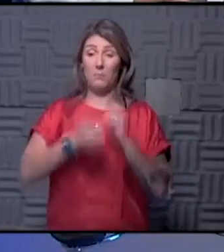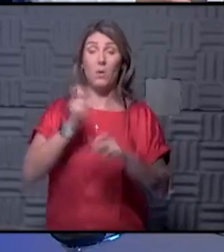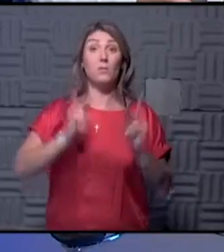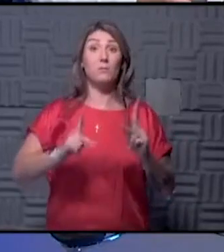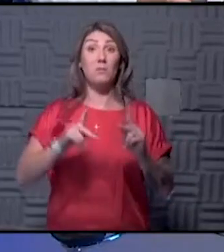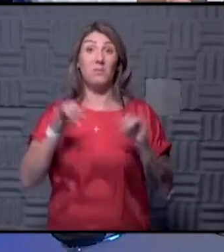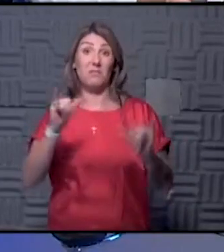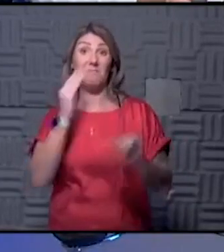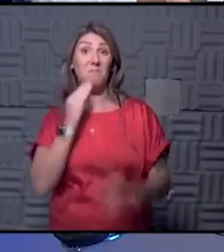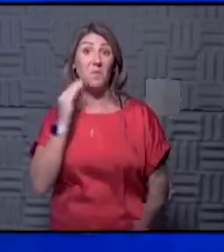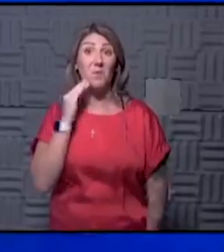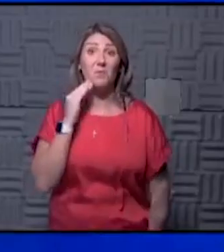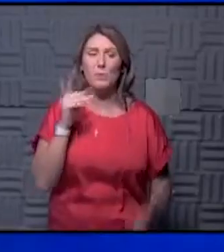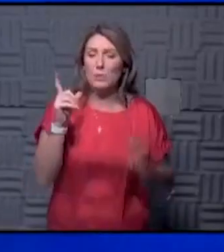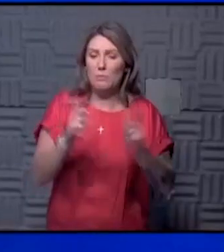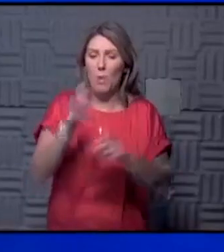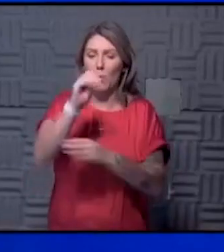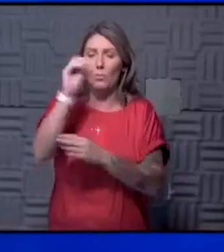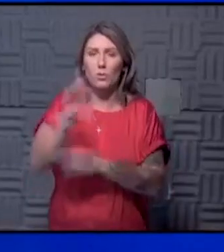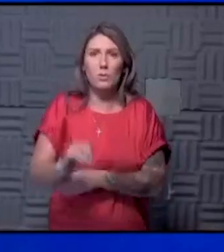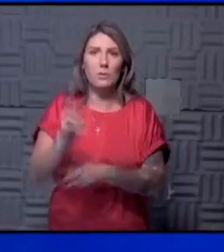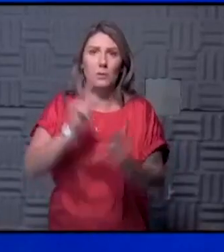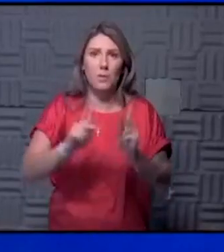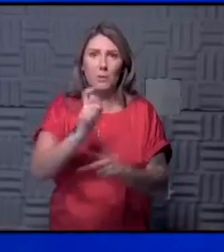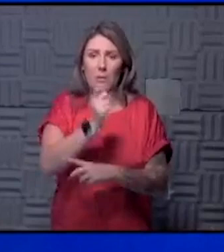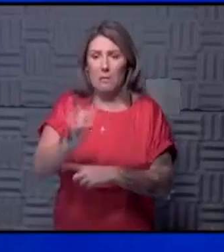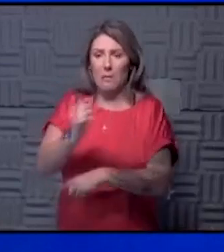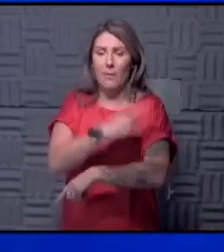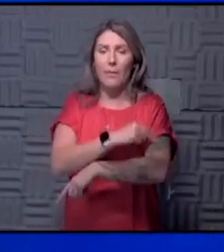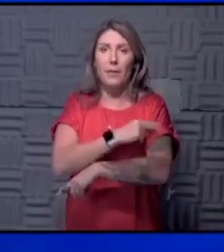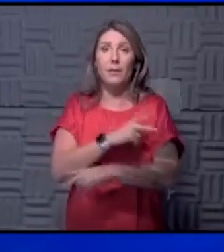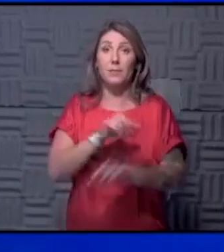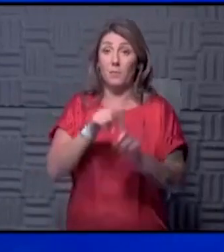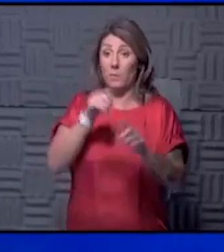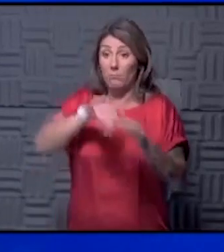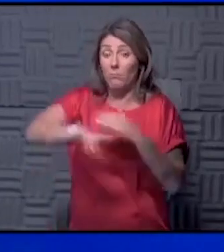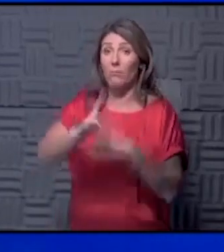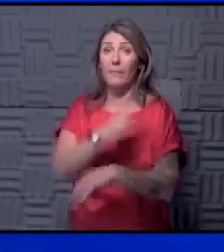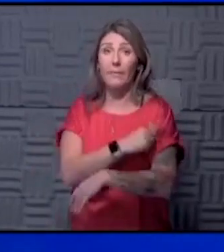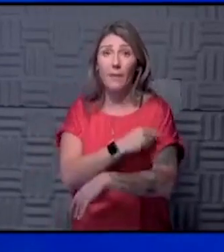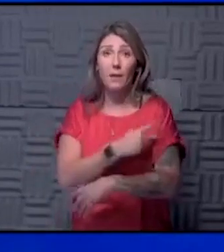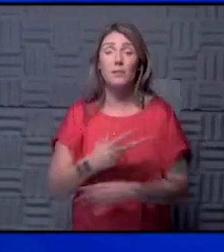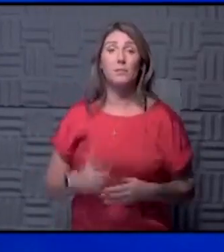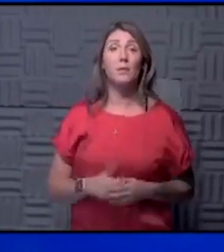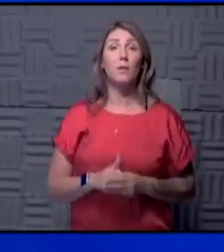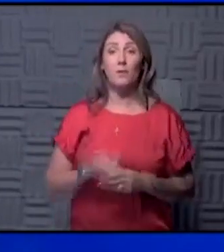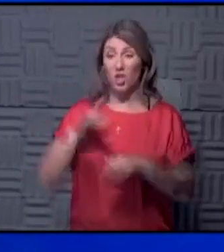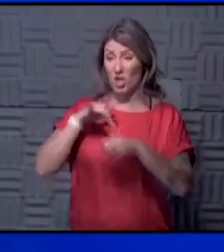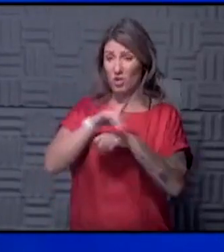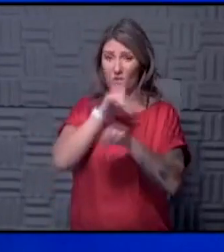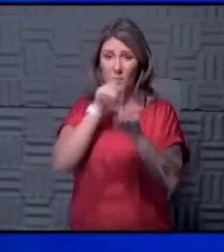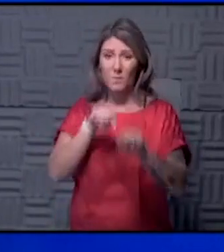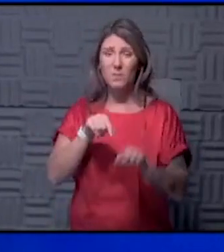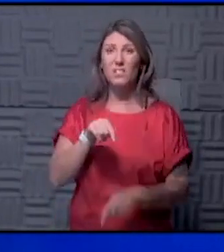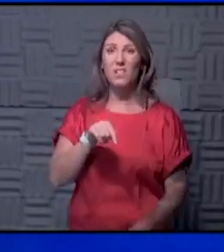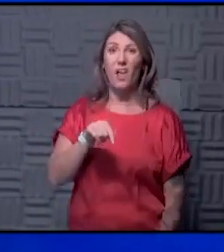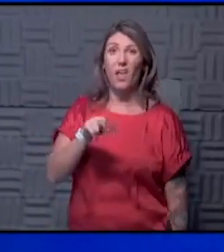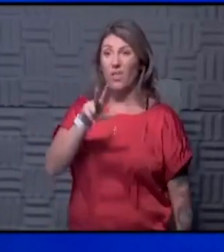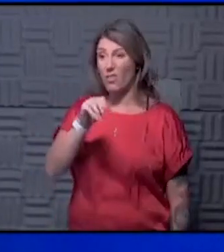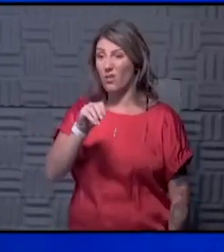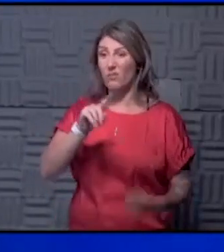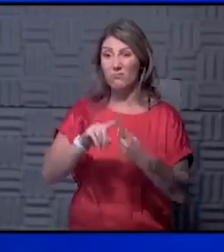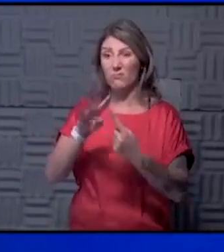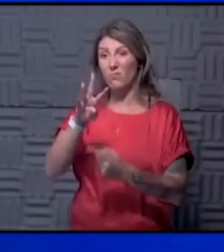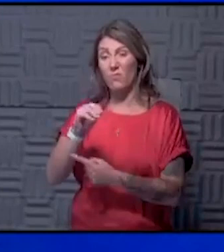stay home. Only a relatively small percentage of people get hospitalized. And remember that once you come in the hospital, the earlier reports that were 30 or 40% mortality, and